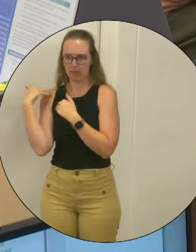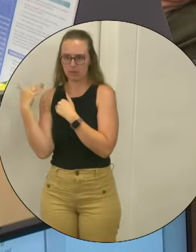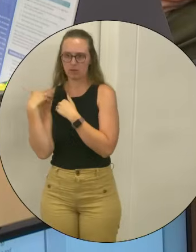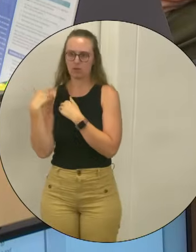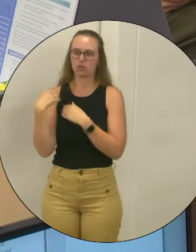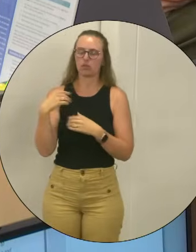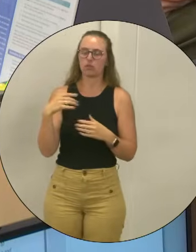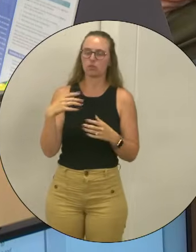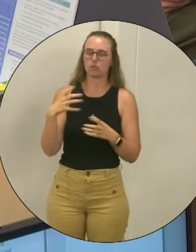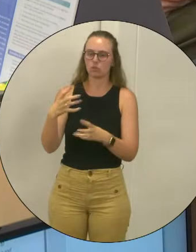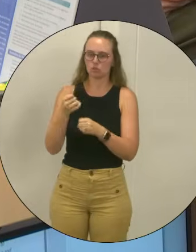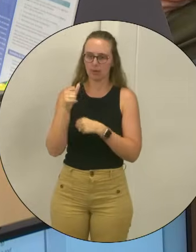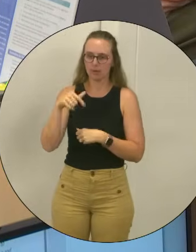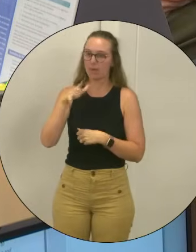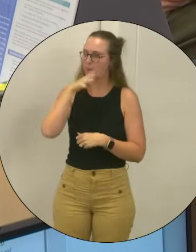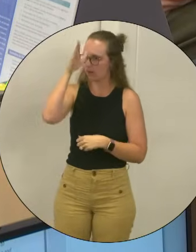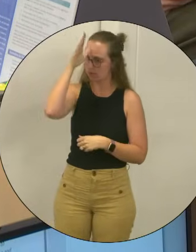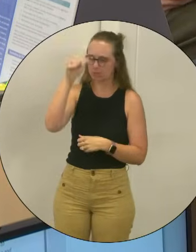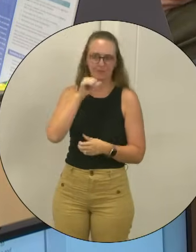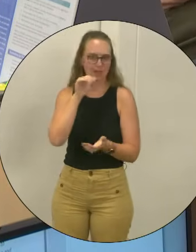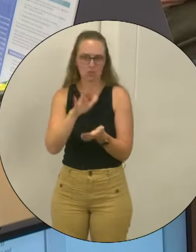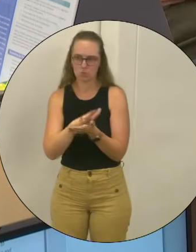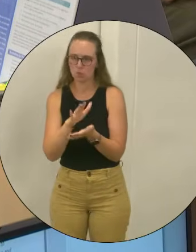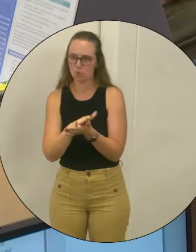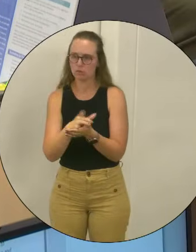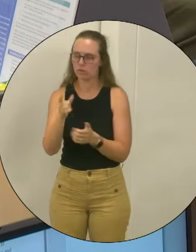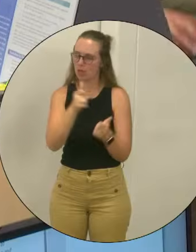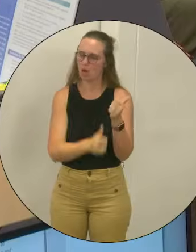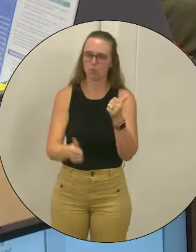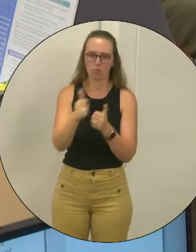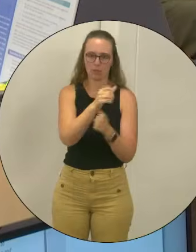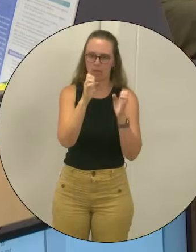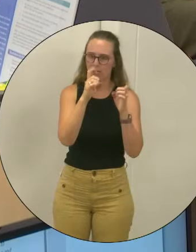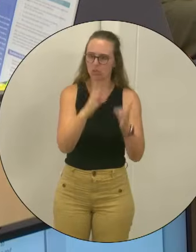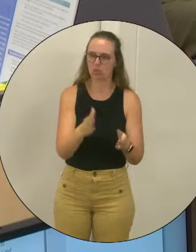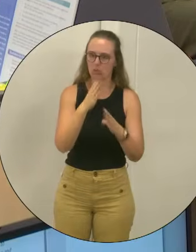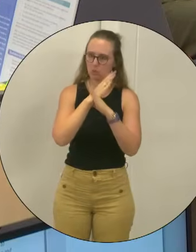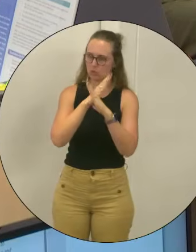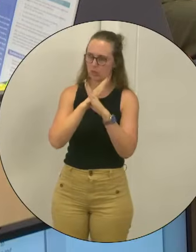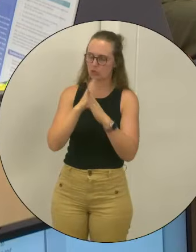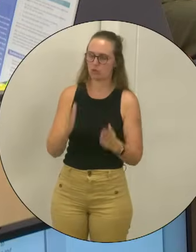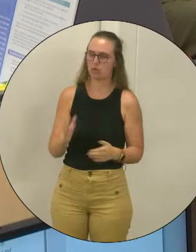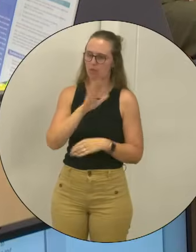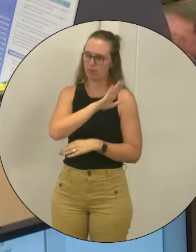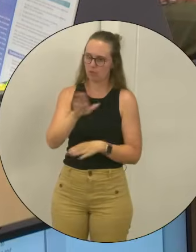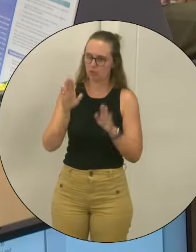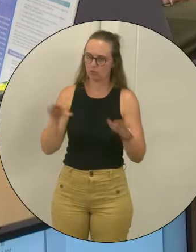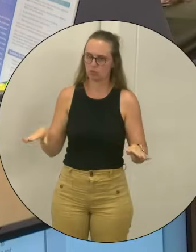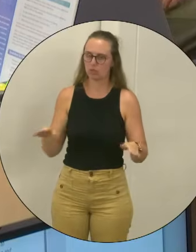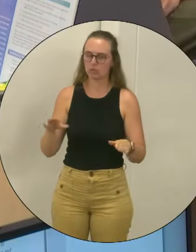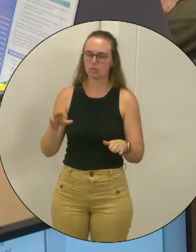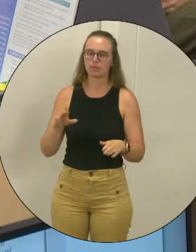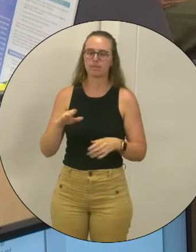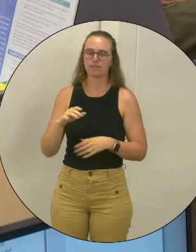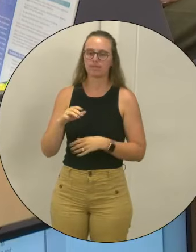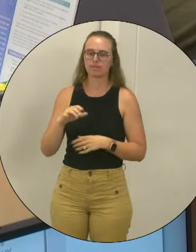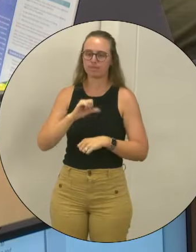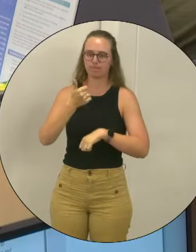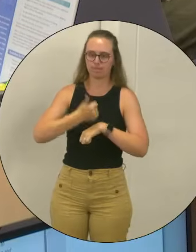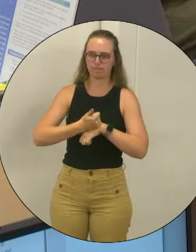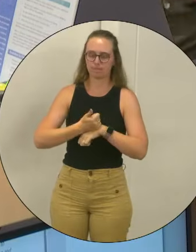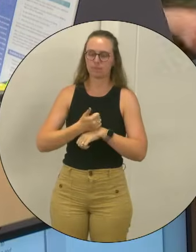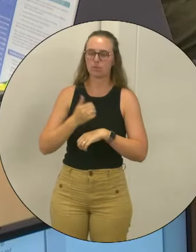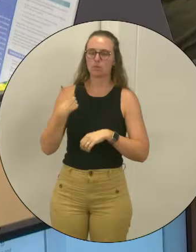line. Parents, not schools, are the primary educators and protectors of their children's moral formation.